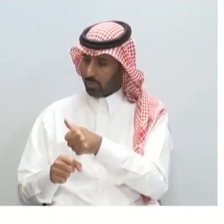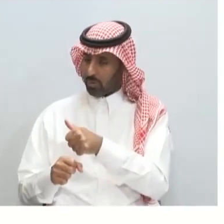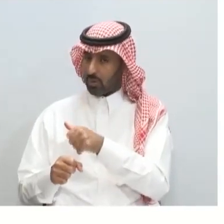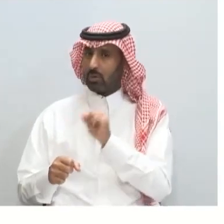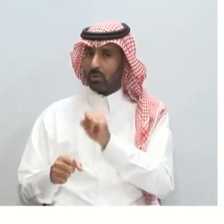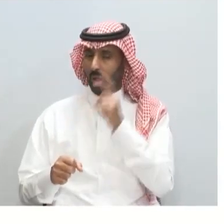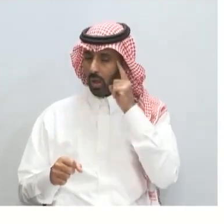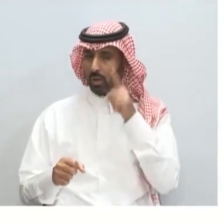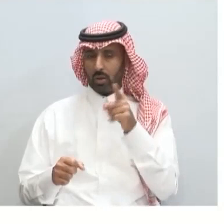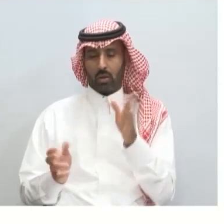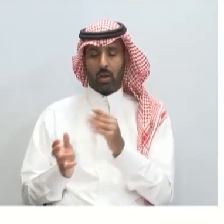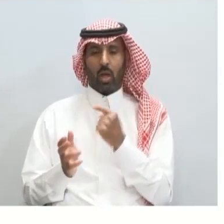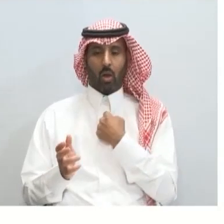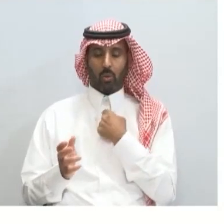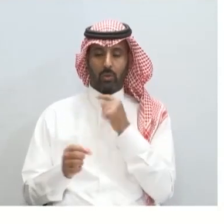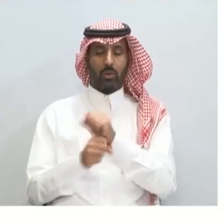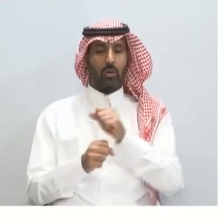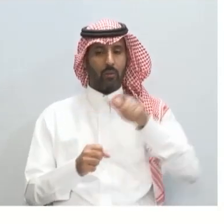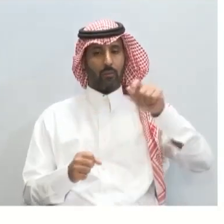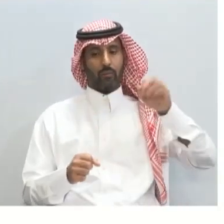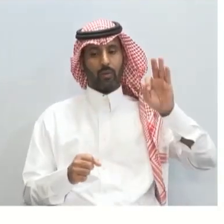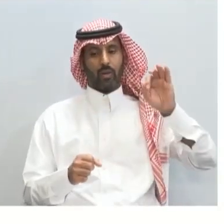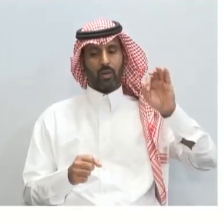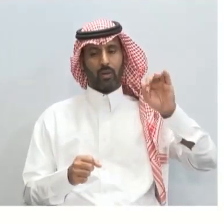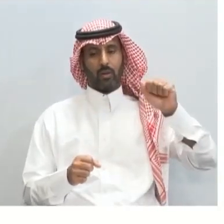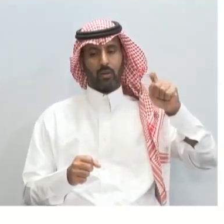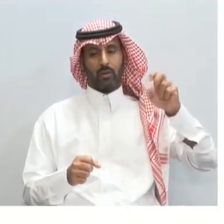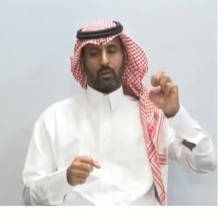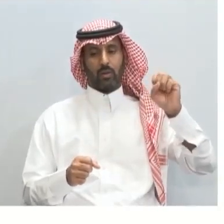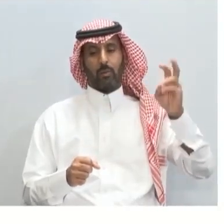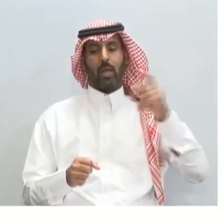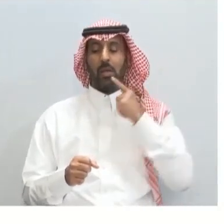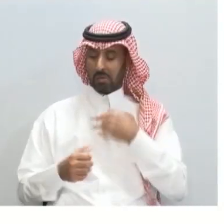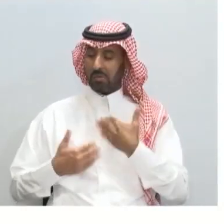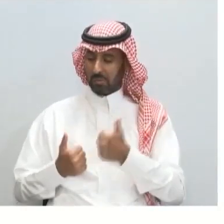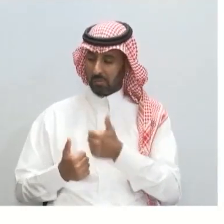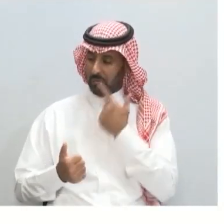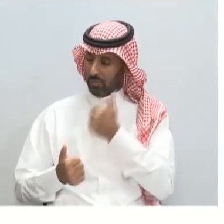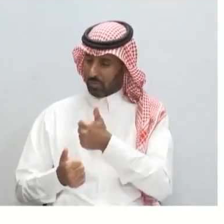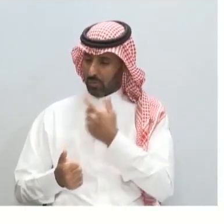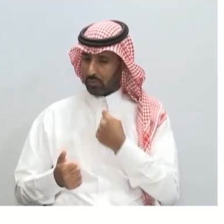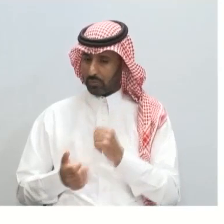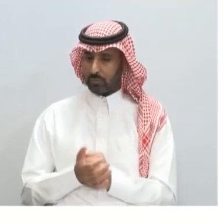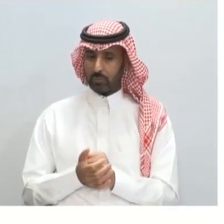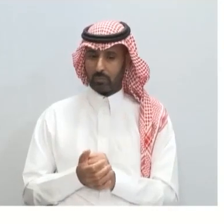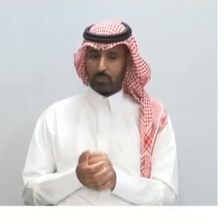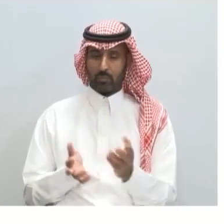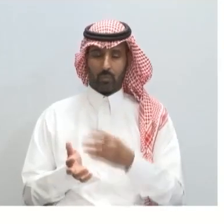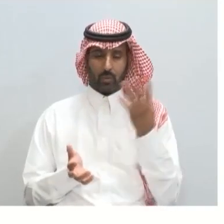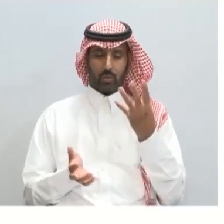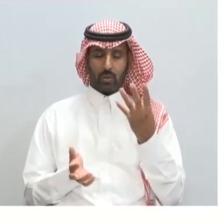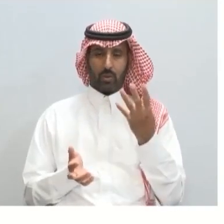own answer I would have told Fatima that I like the dress too same as Maha number